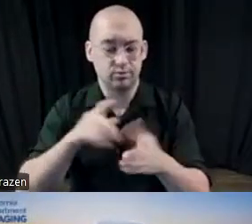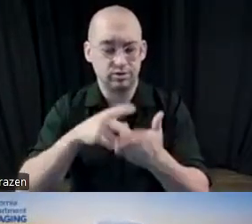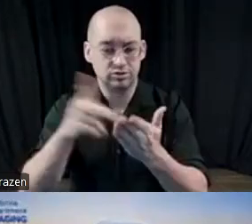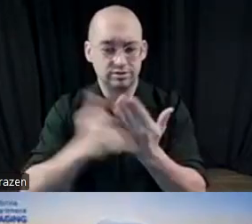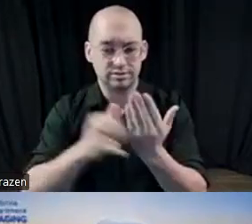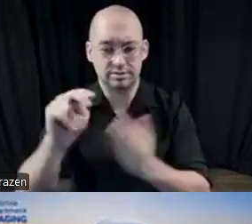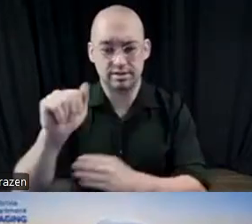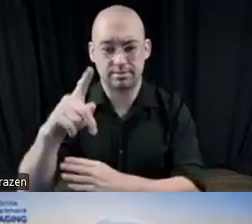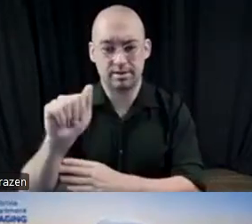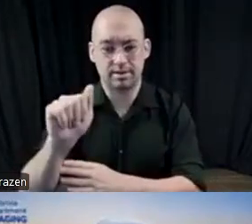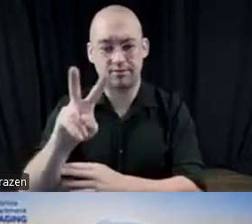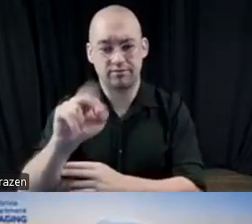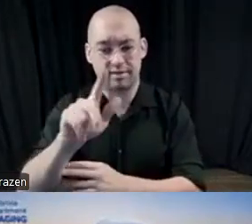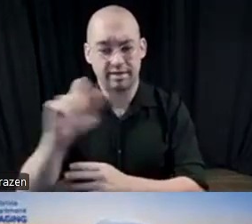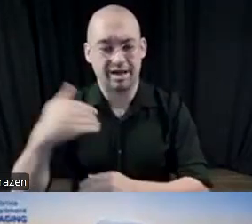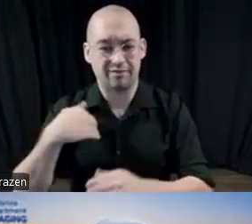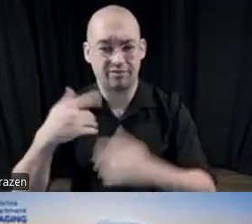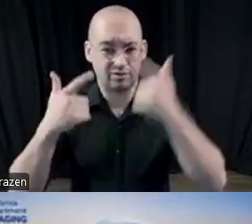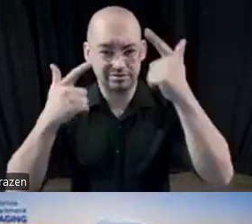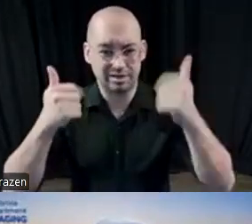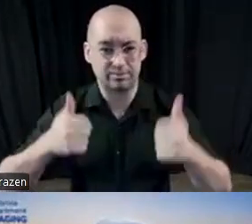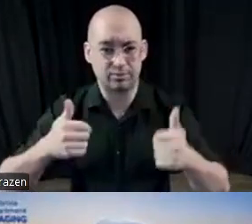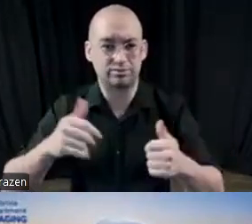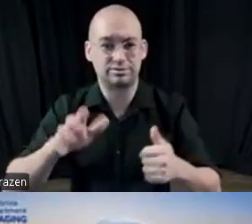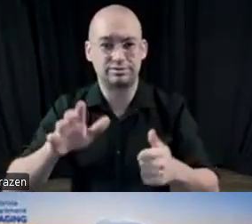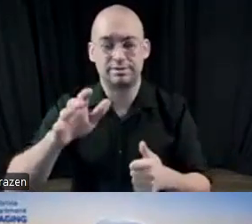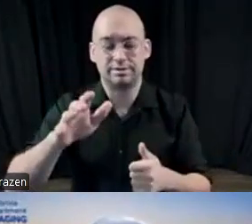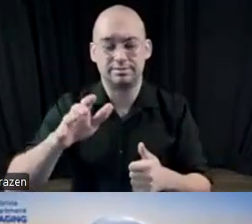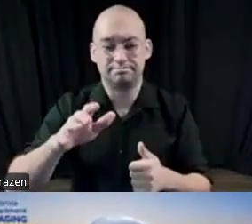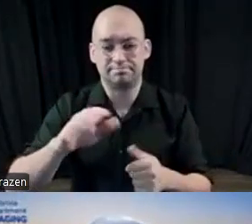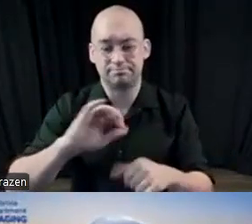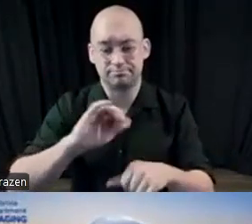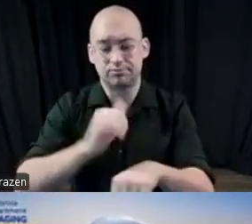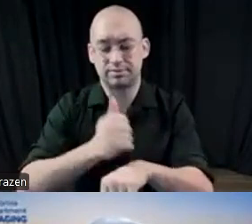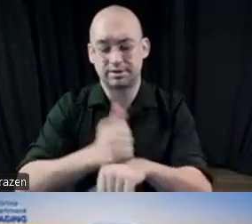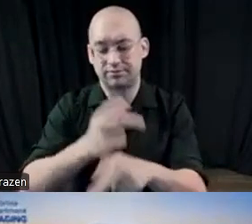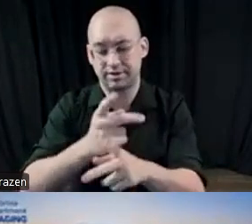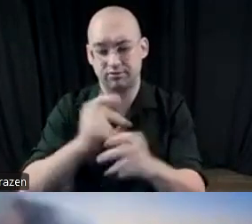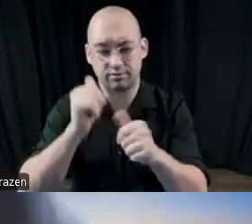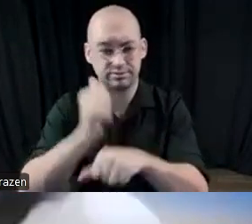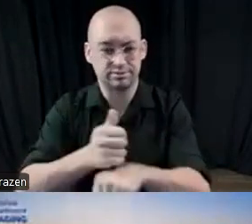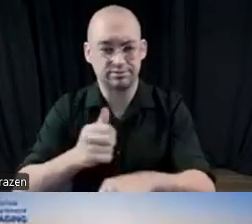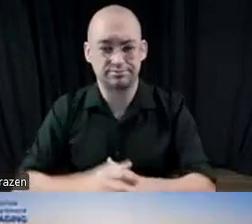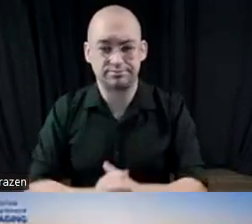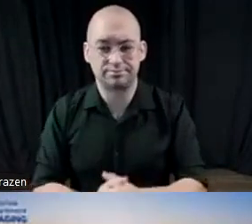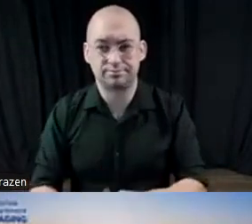an Alzheimer Daycare Resource Center, and I'm the Alzheimer Daycare Resource Center representative. Wonderful. Thank